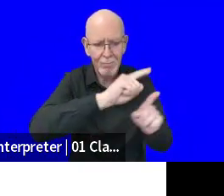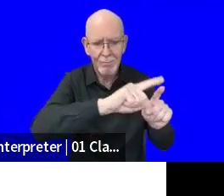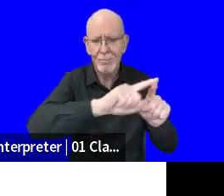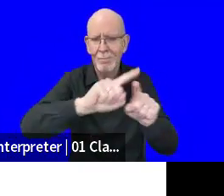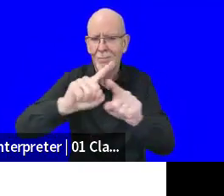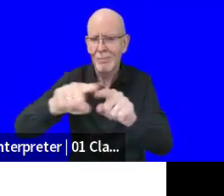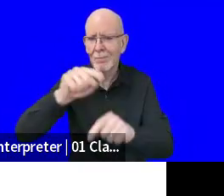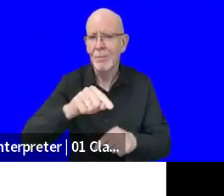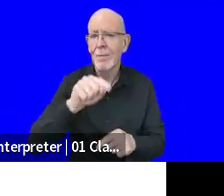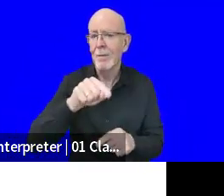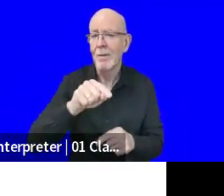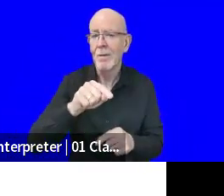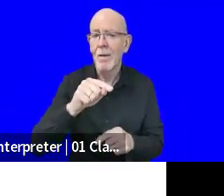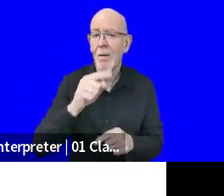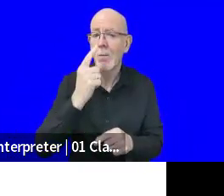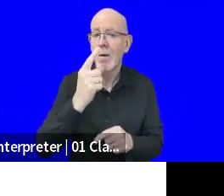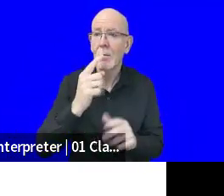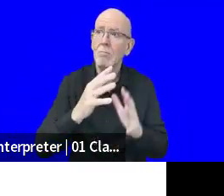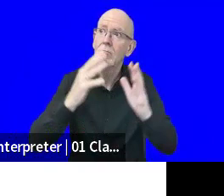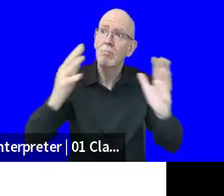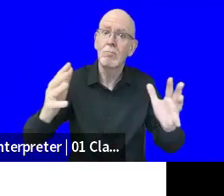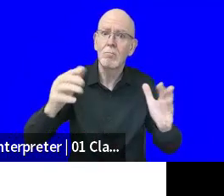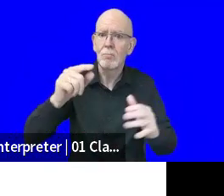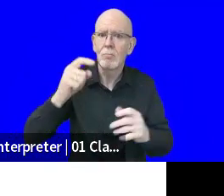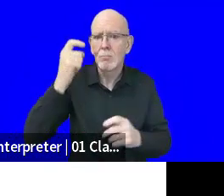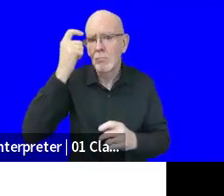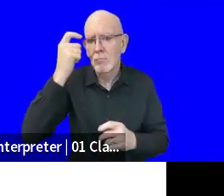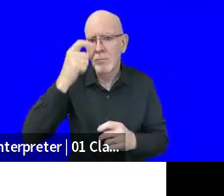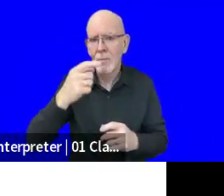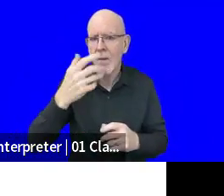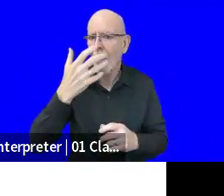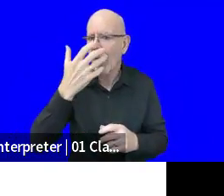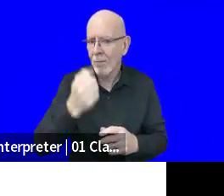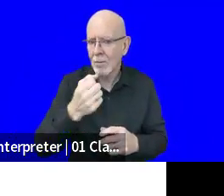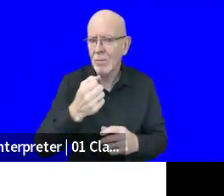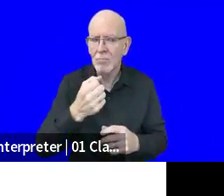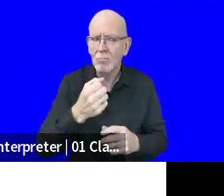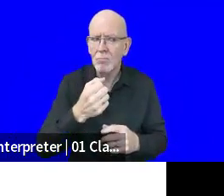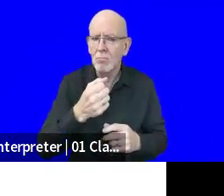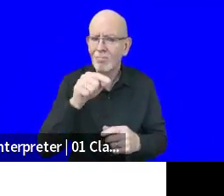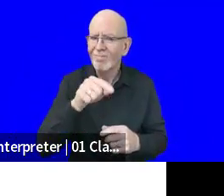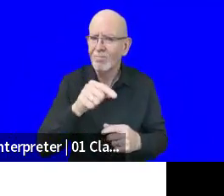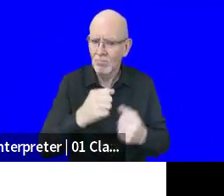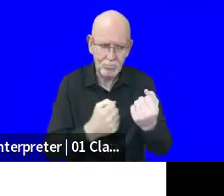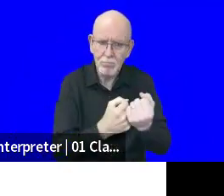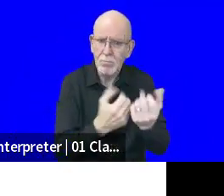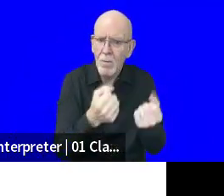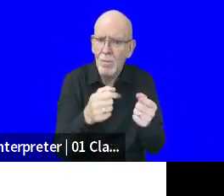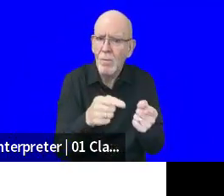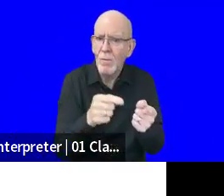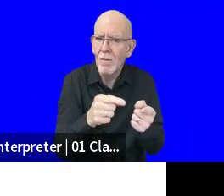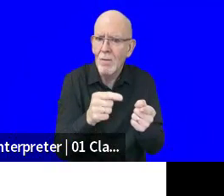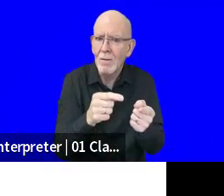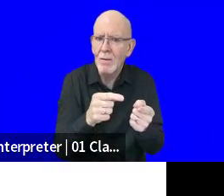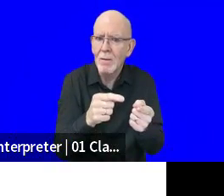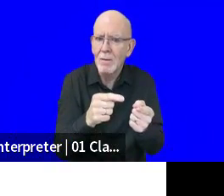are unconditional and they are not linked to any specific needs. As soon as a person